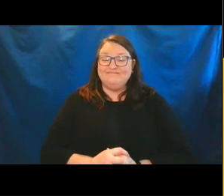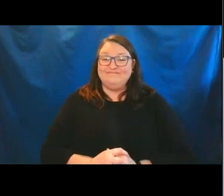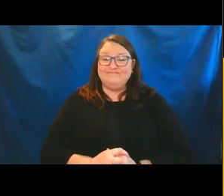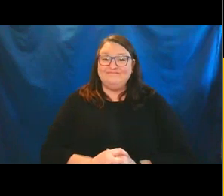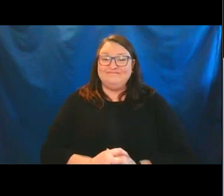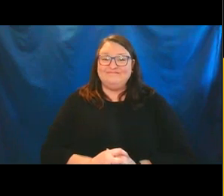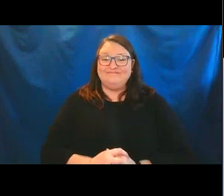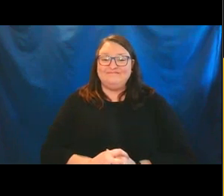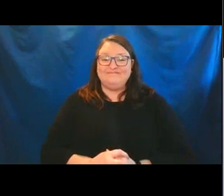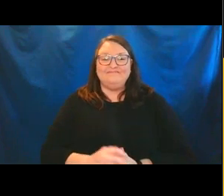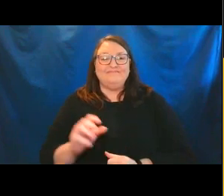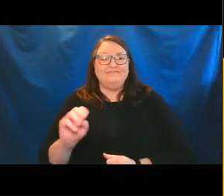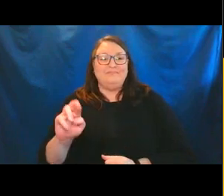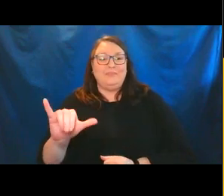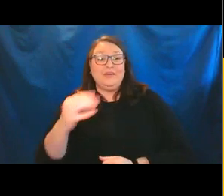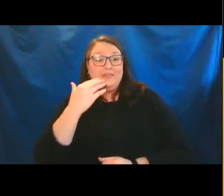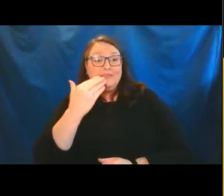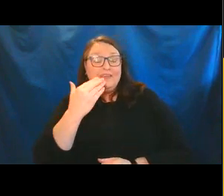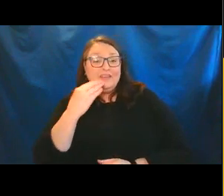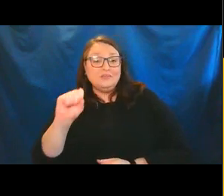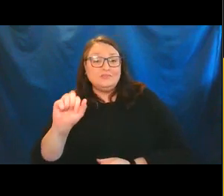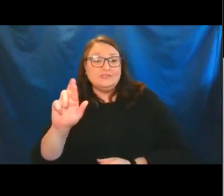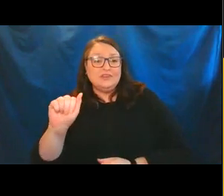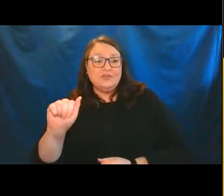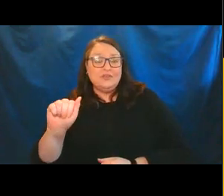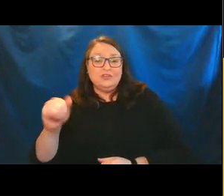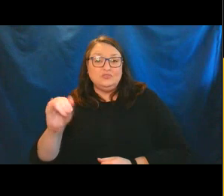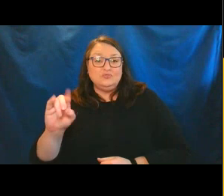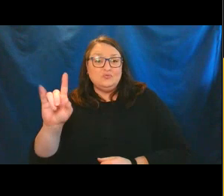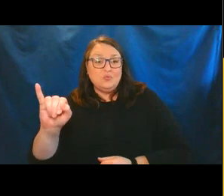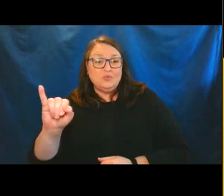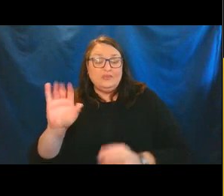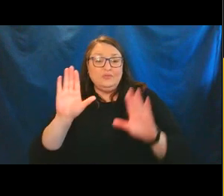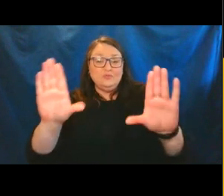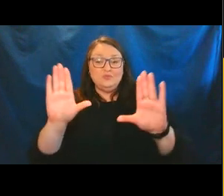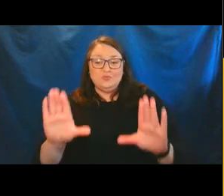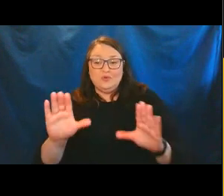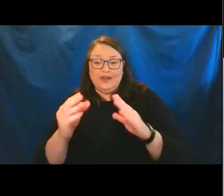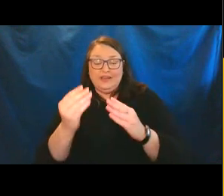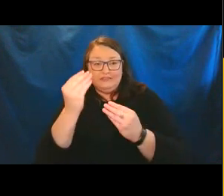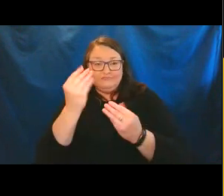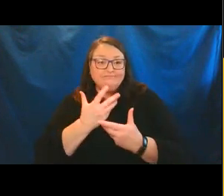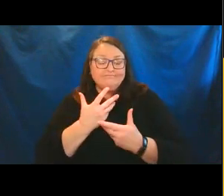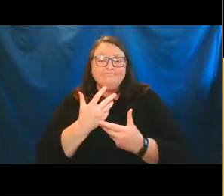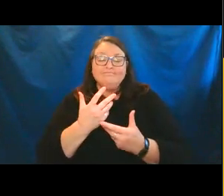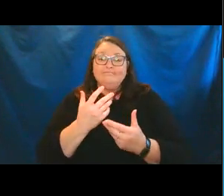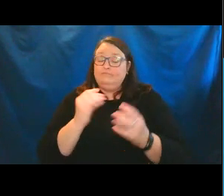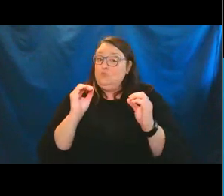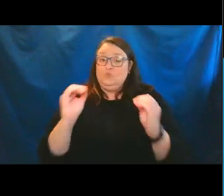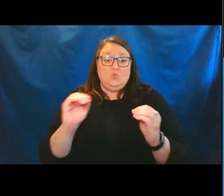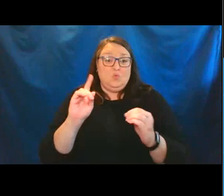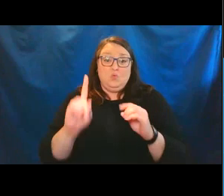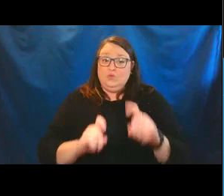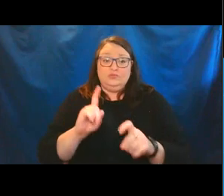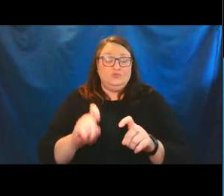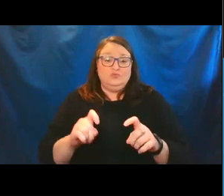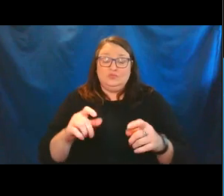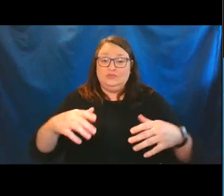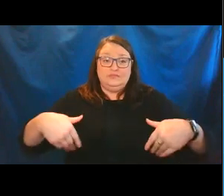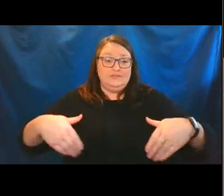Thank you so much, Sarah, Jody. Great insights. I'm not seeing any questions at the